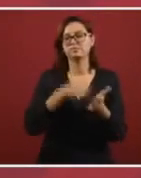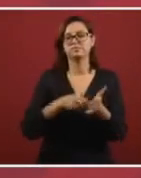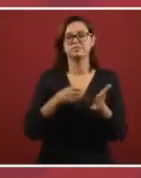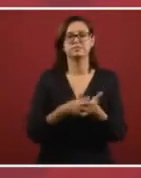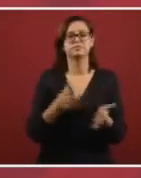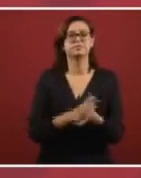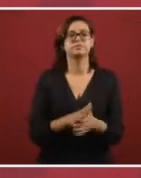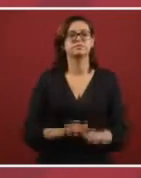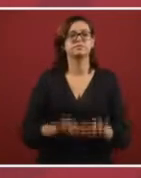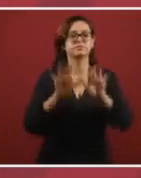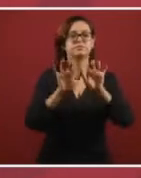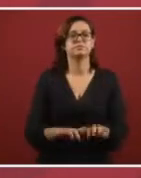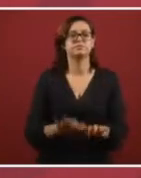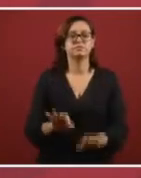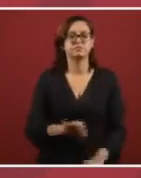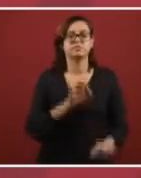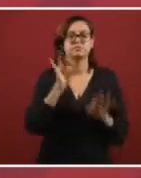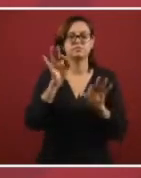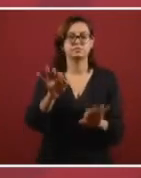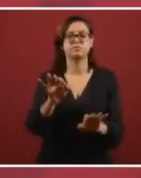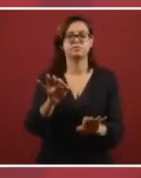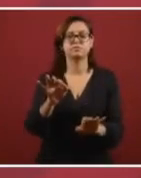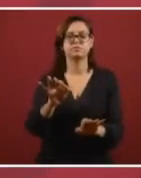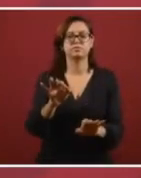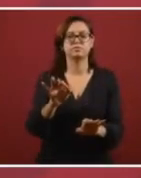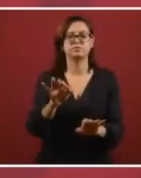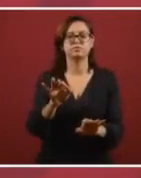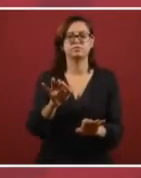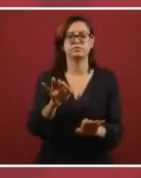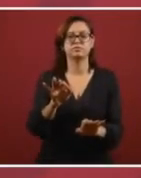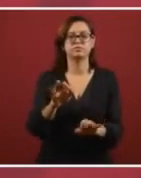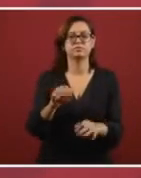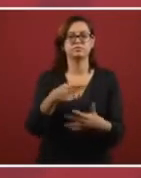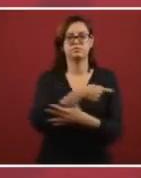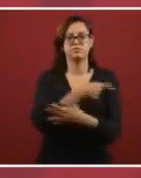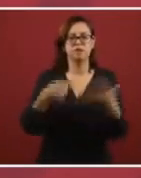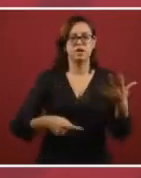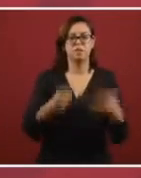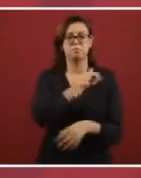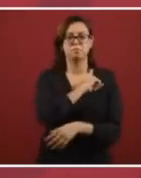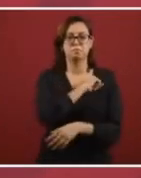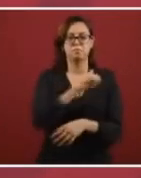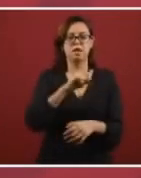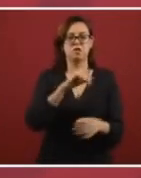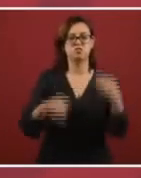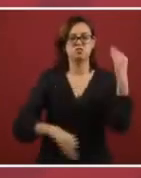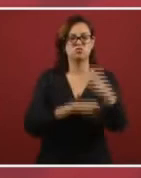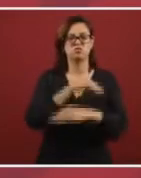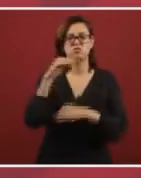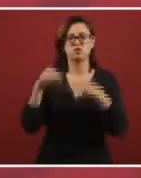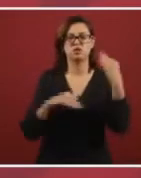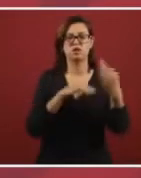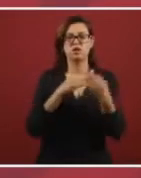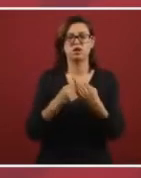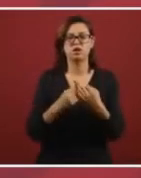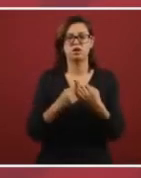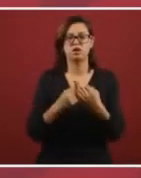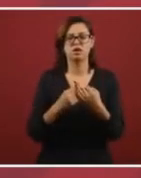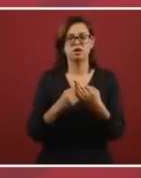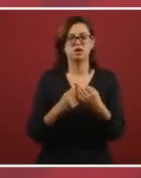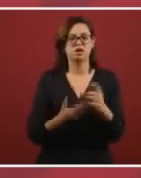emitted a written to exonerate of all the crimes